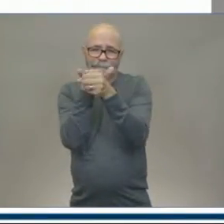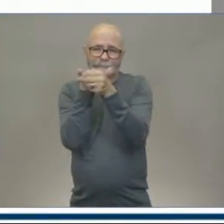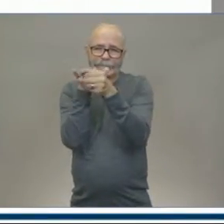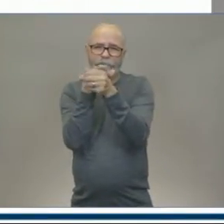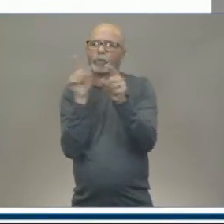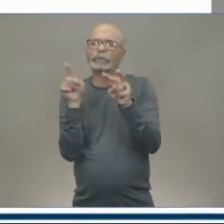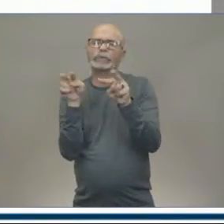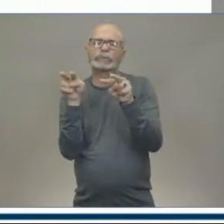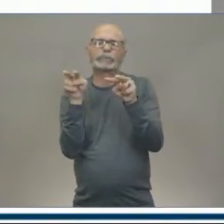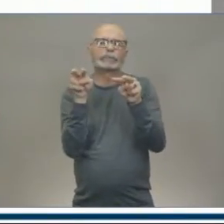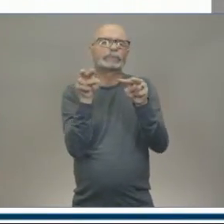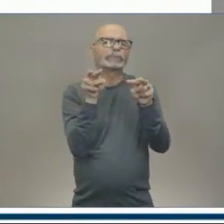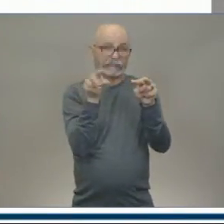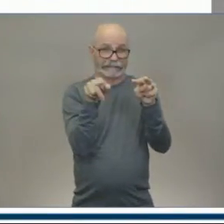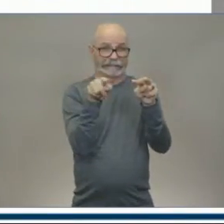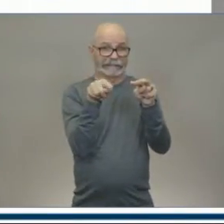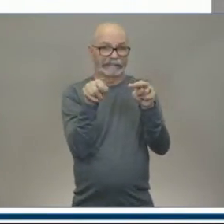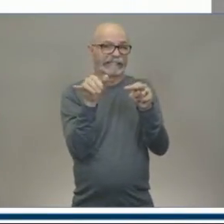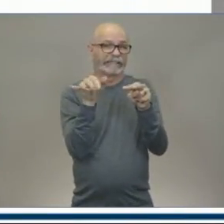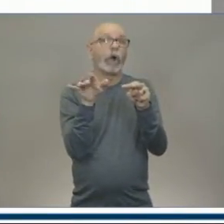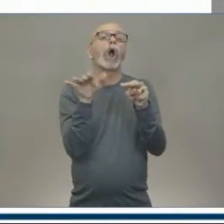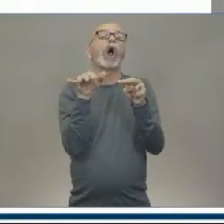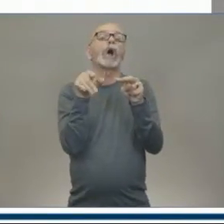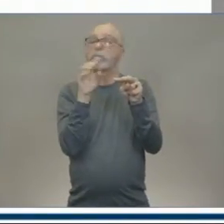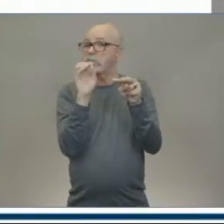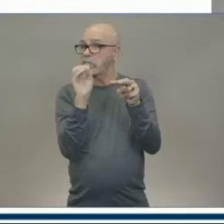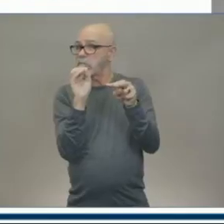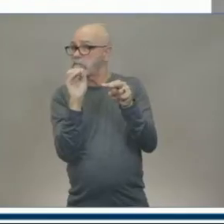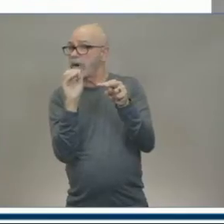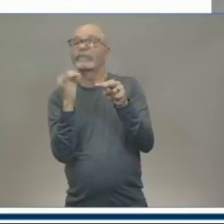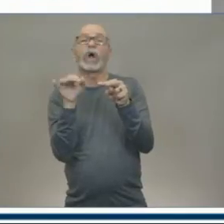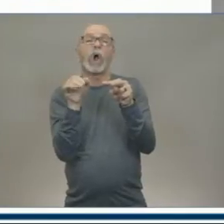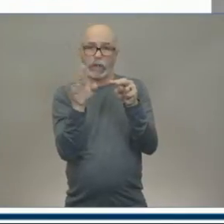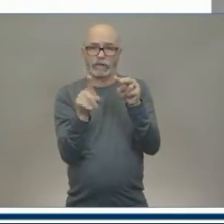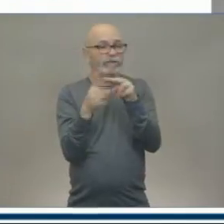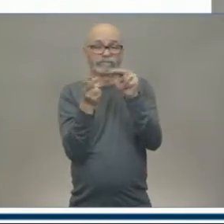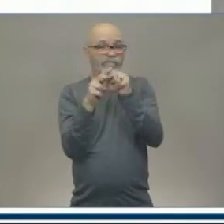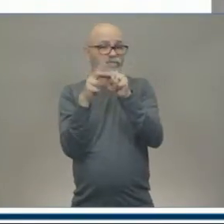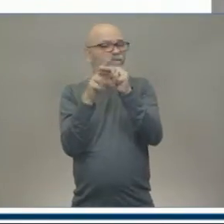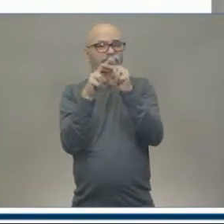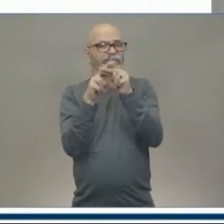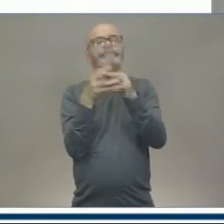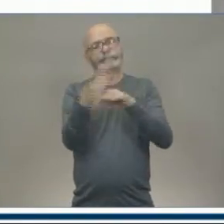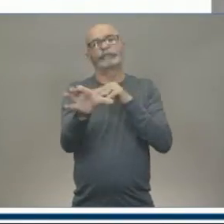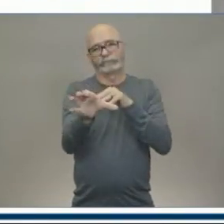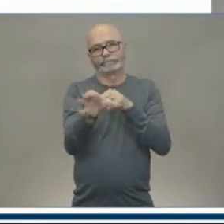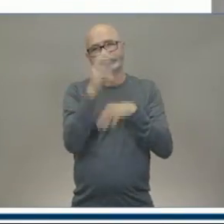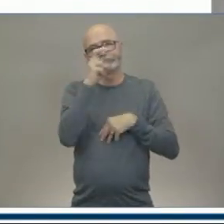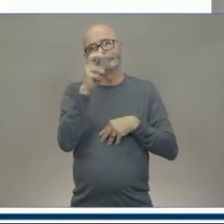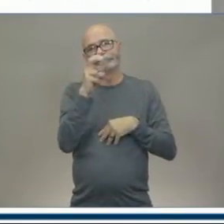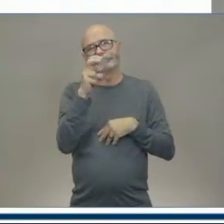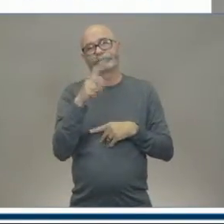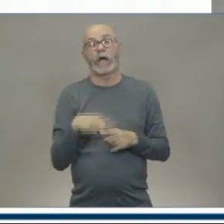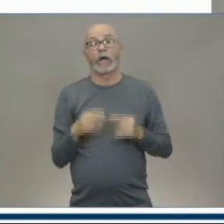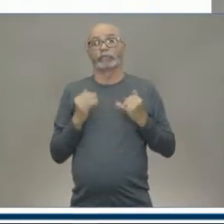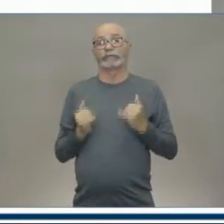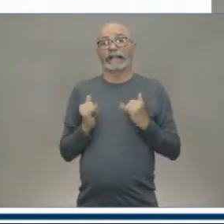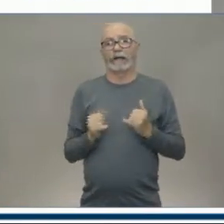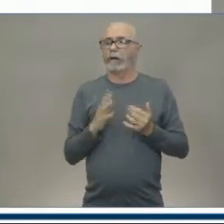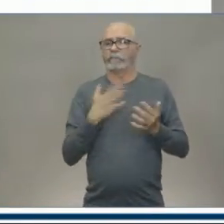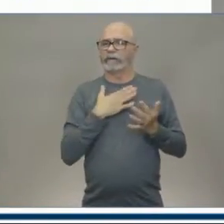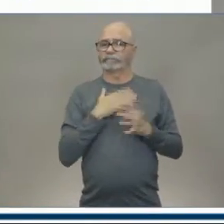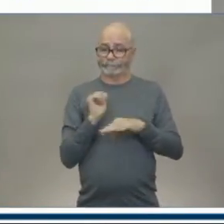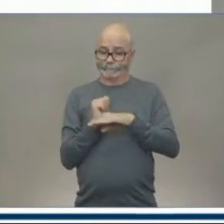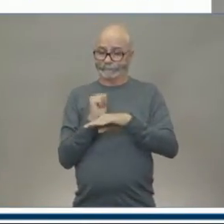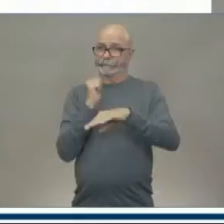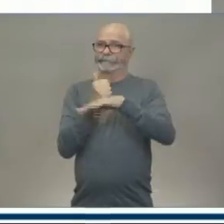and we won't hesitate to go stronger. I certainly feel today is the appropriate approach, but if we have to, then, as I